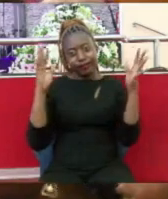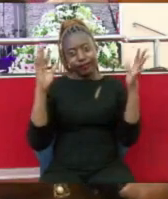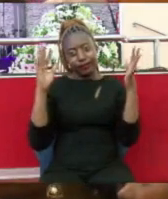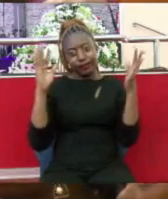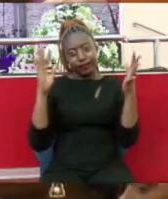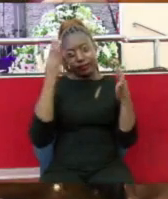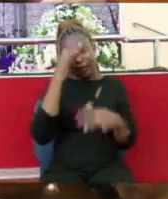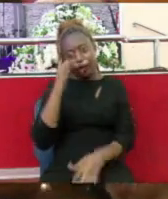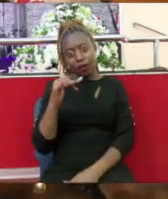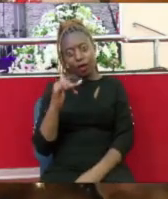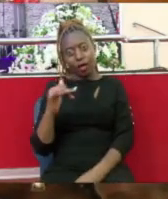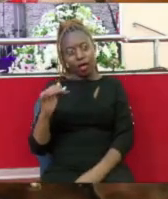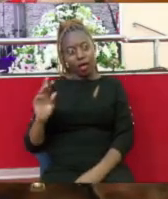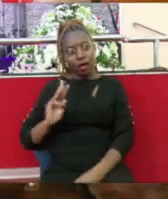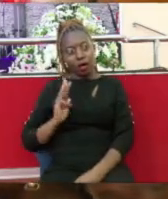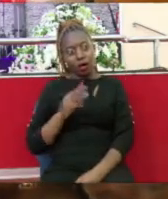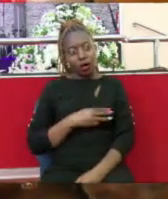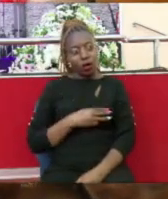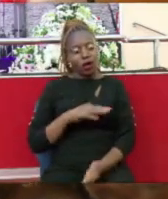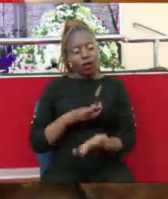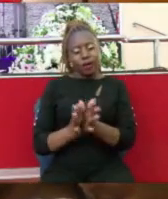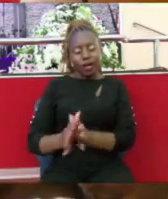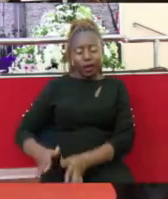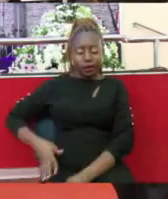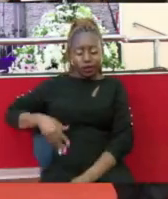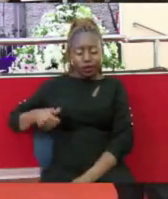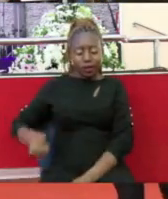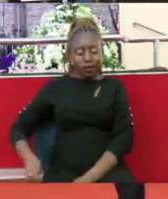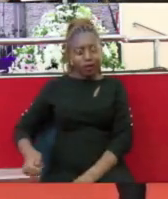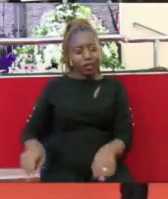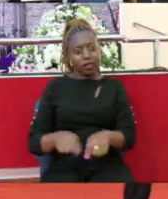Because we have become increasingly selfish and